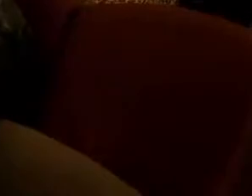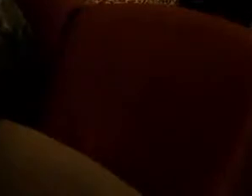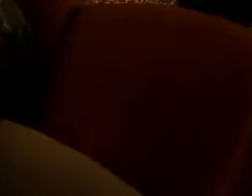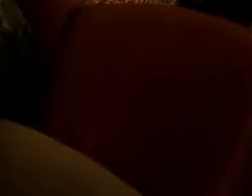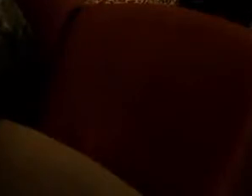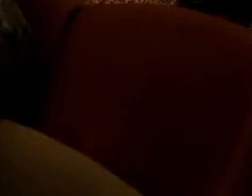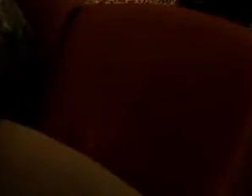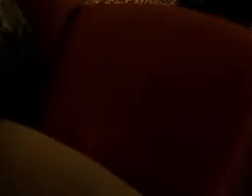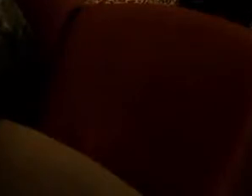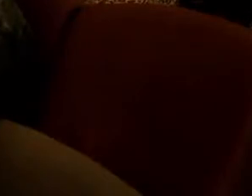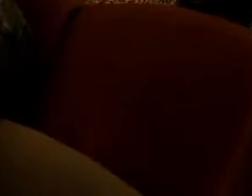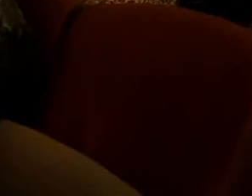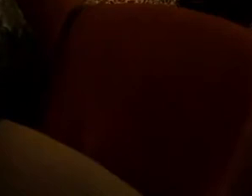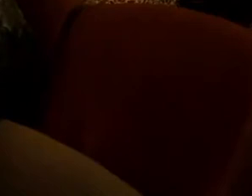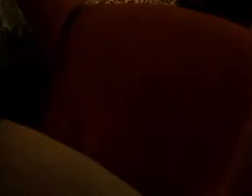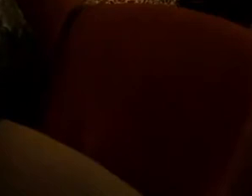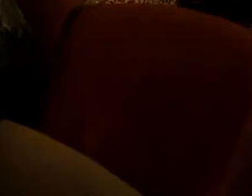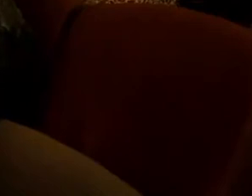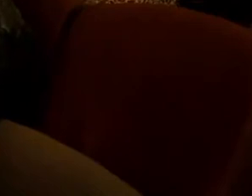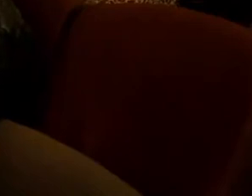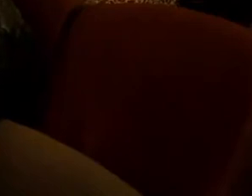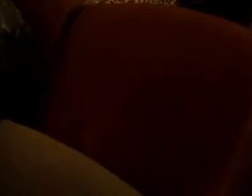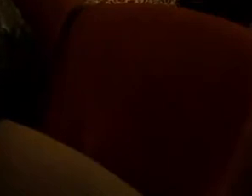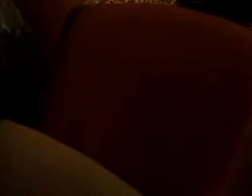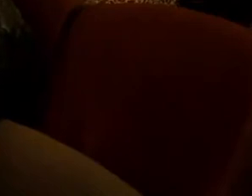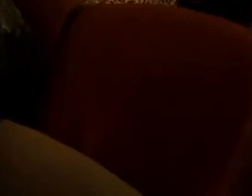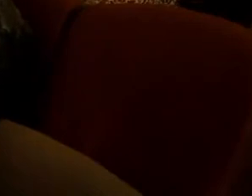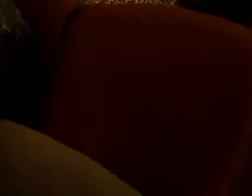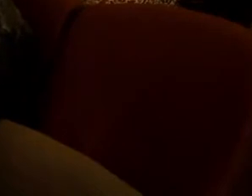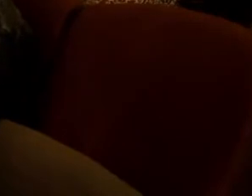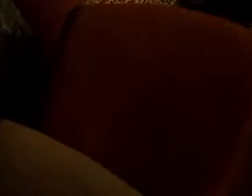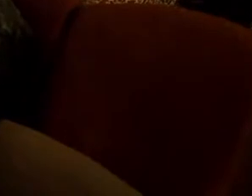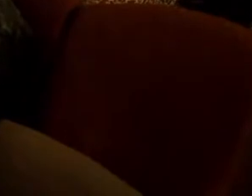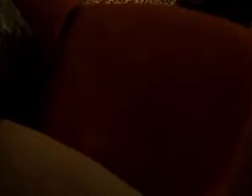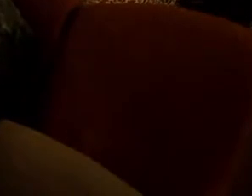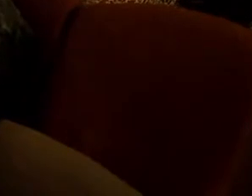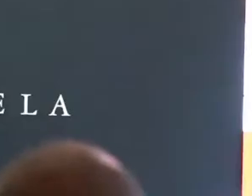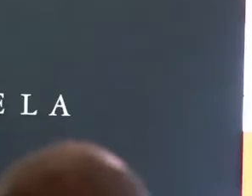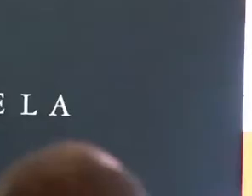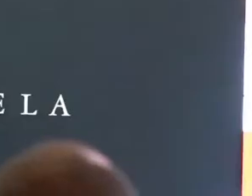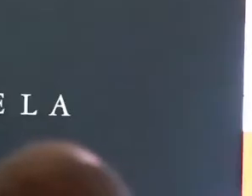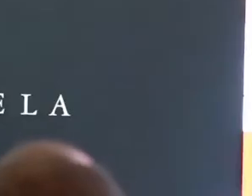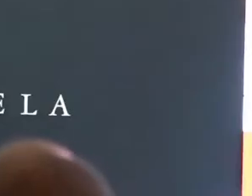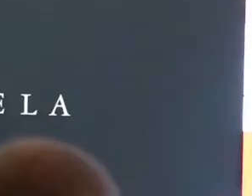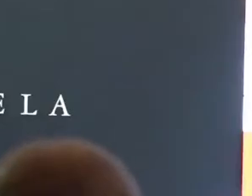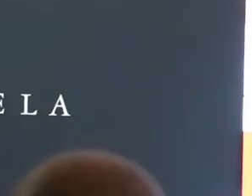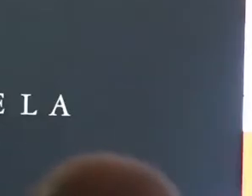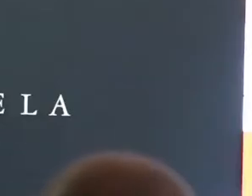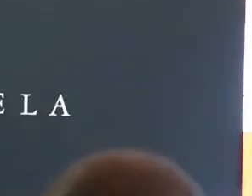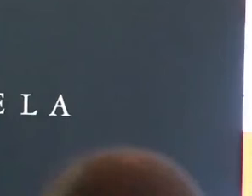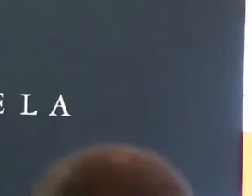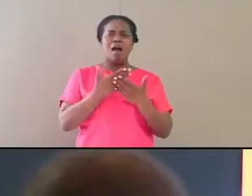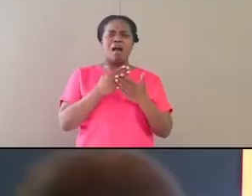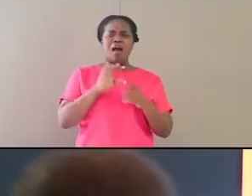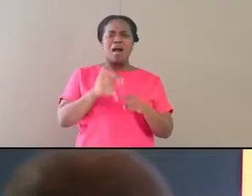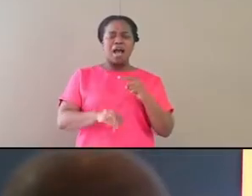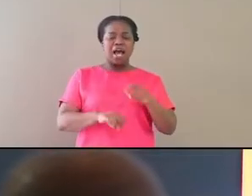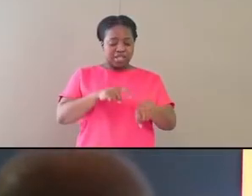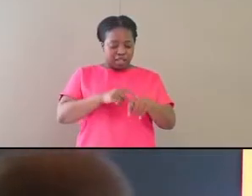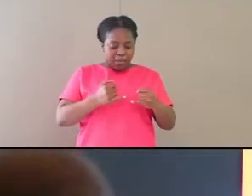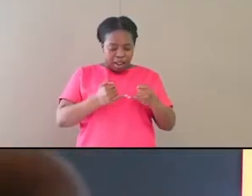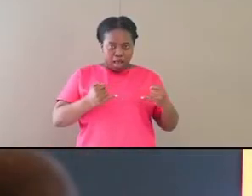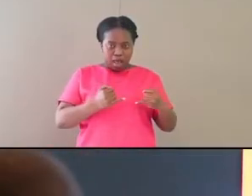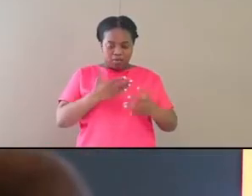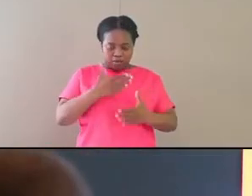a more qualitative researcher. And what it really excited me about is that I could see a timeline of my own